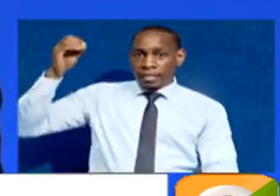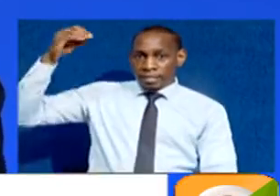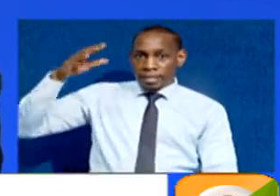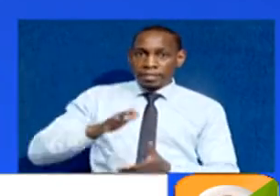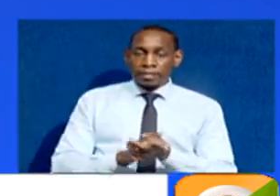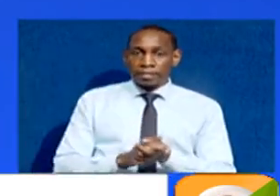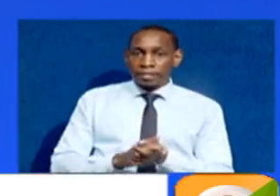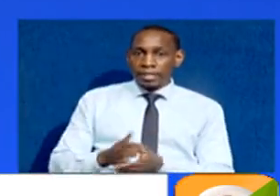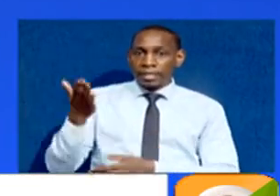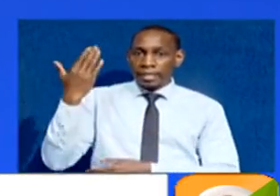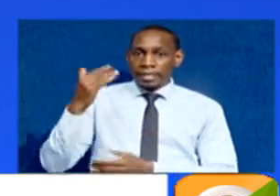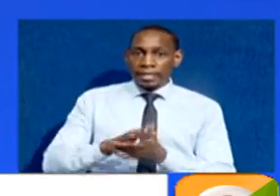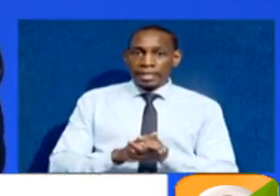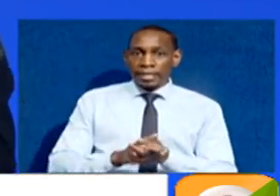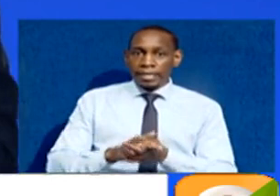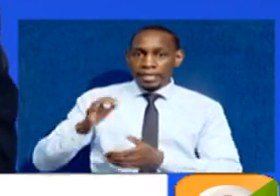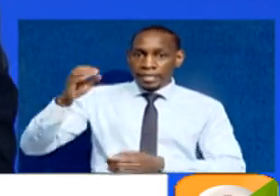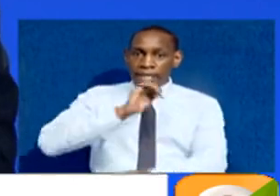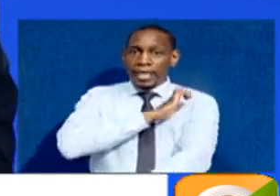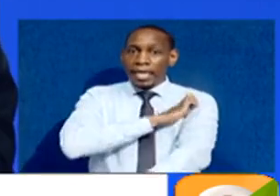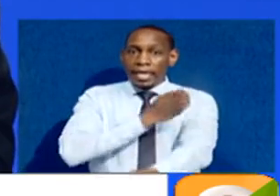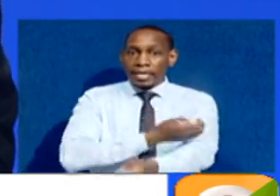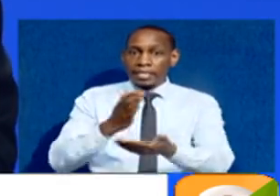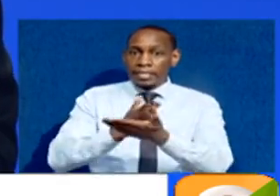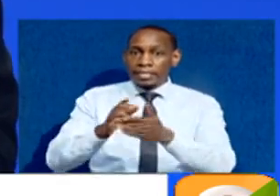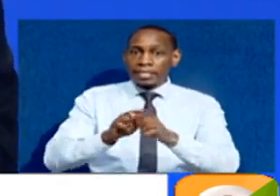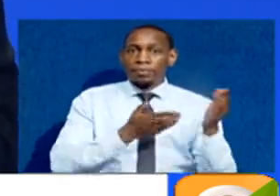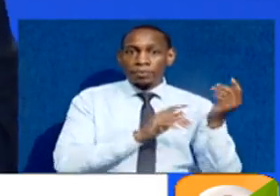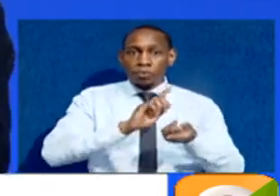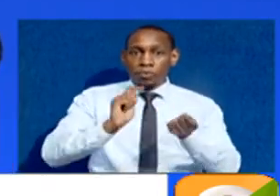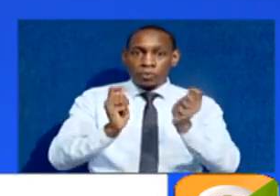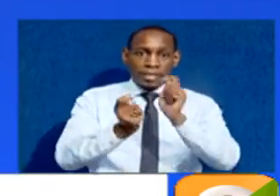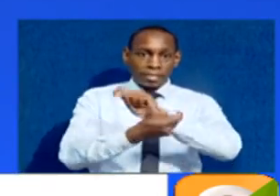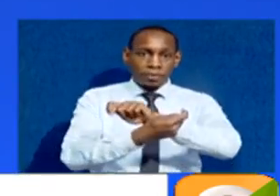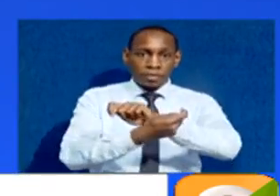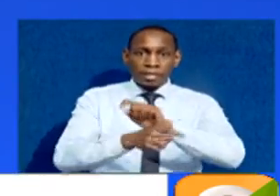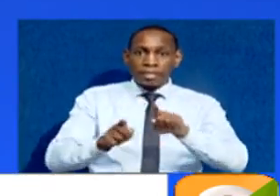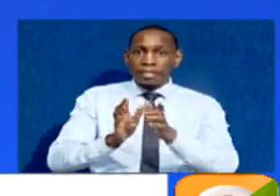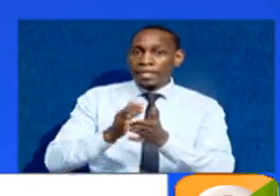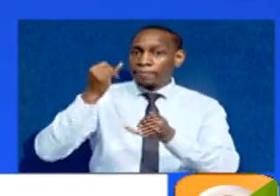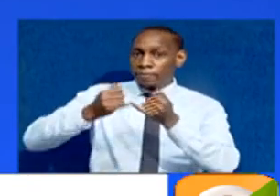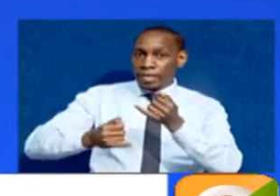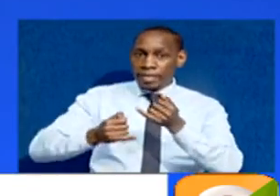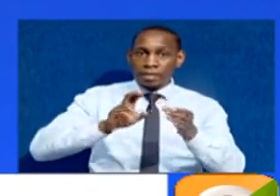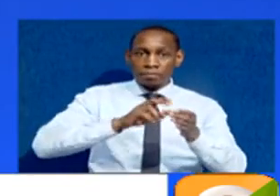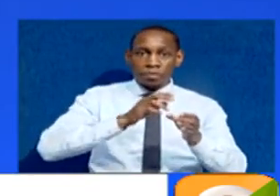and green hydrogen in the energy sector and look forward to transitioning and